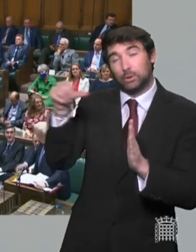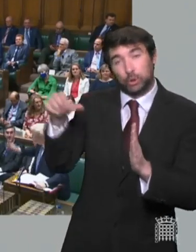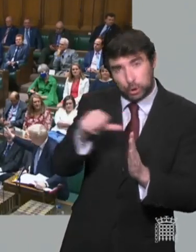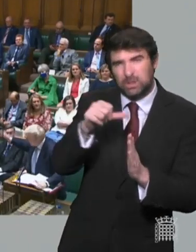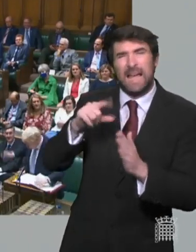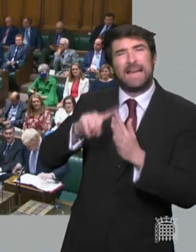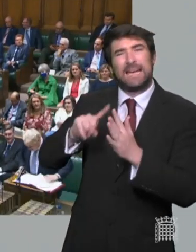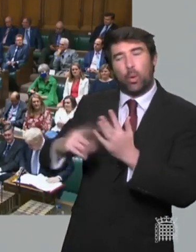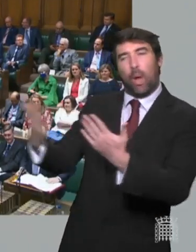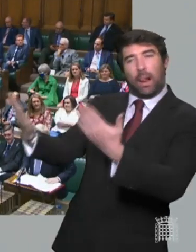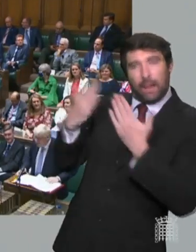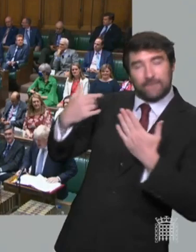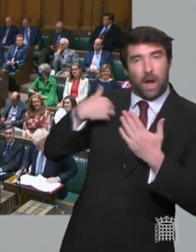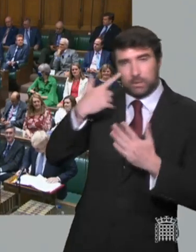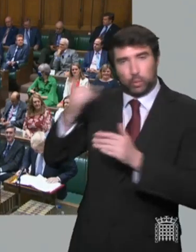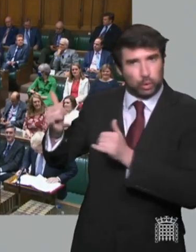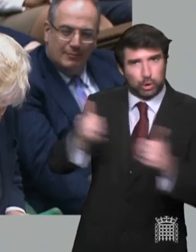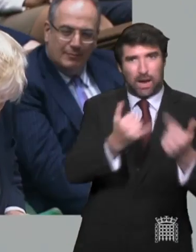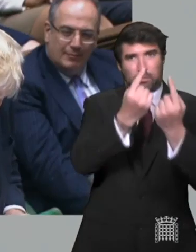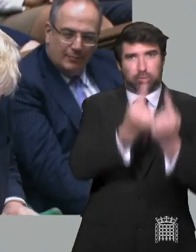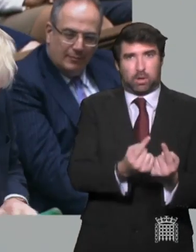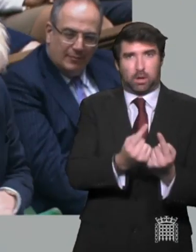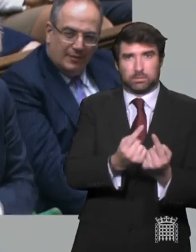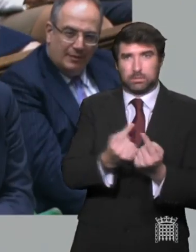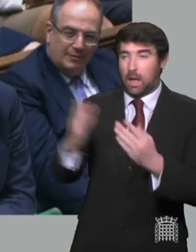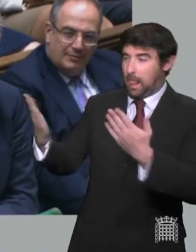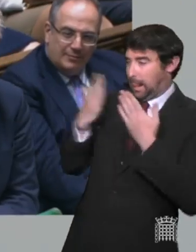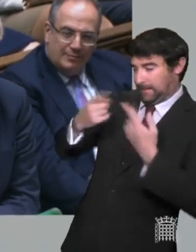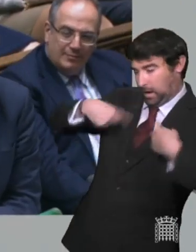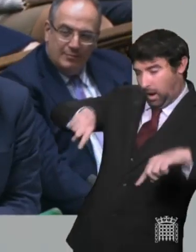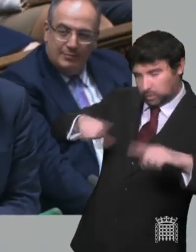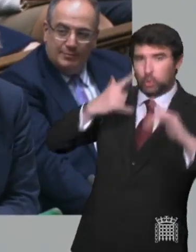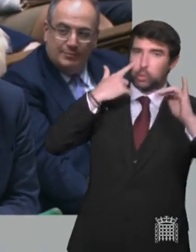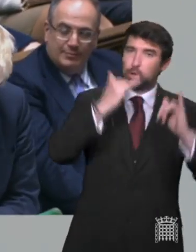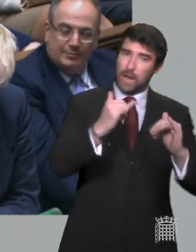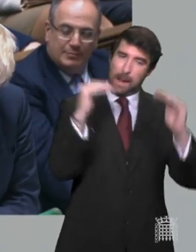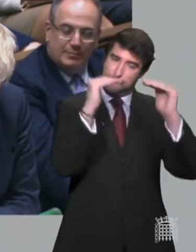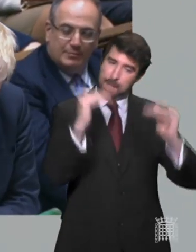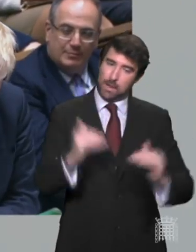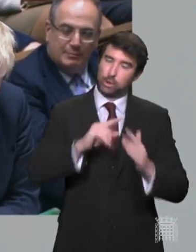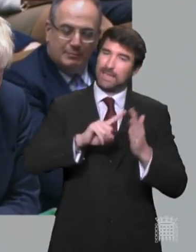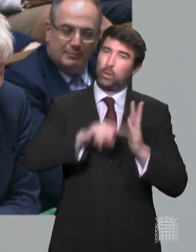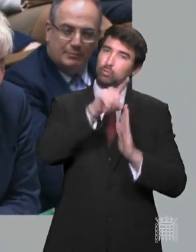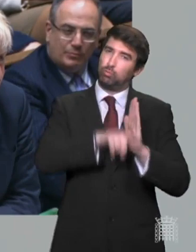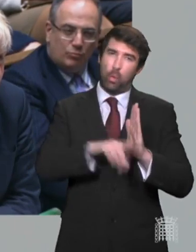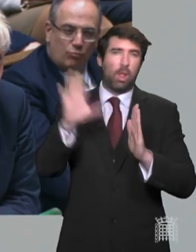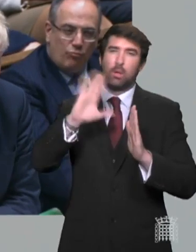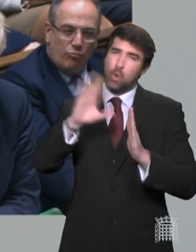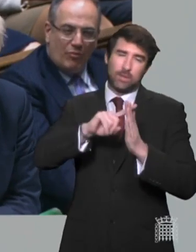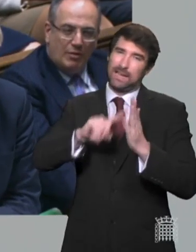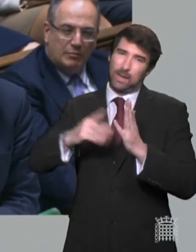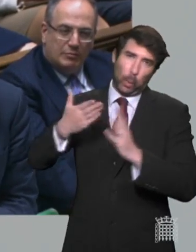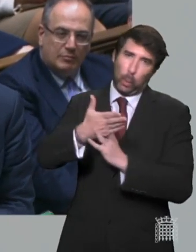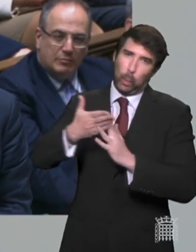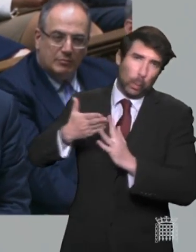Yes, I thank both my right honourable friend and the Centre for Brexit Policy for their analysis. And it's good that